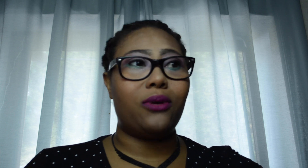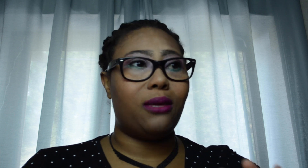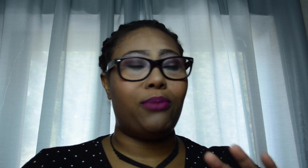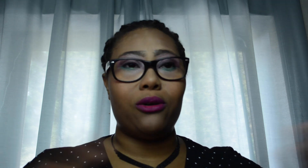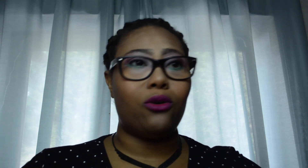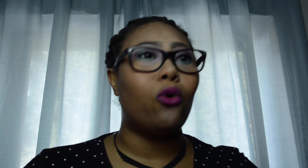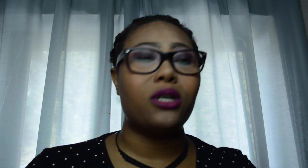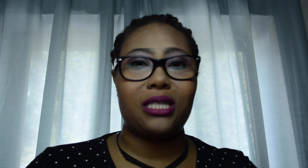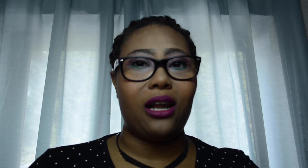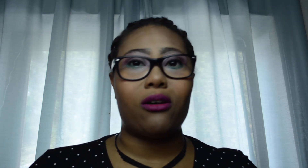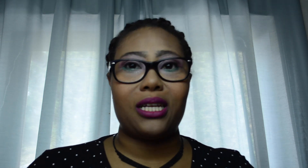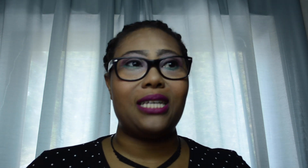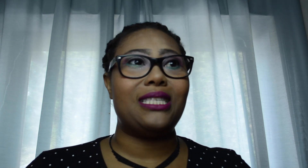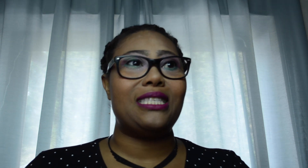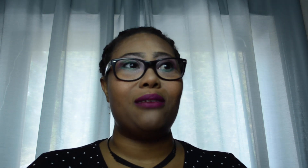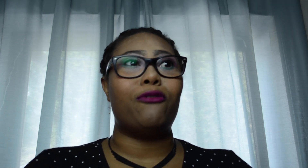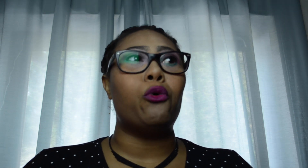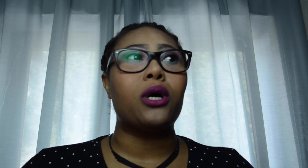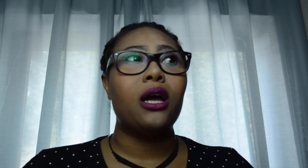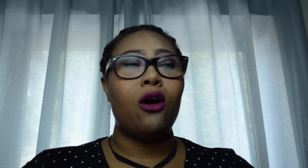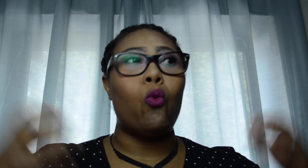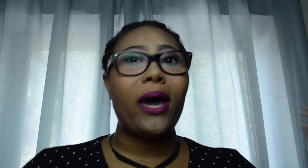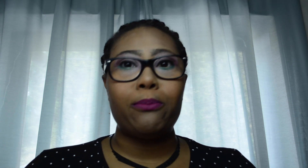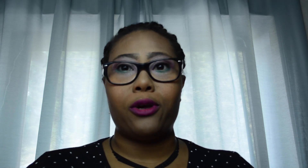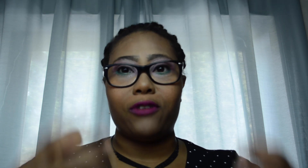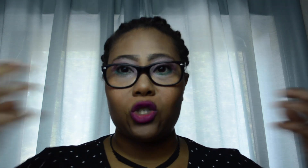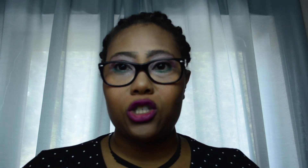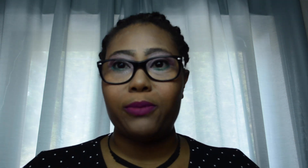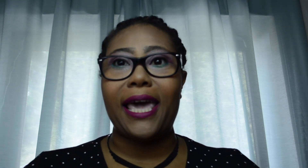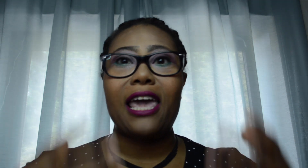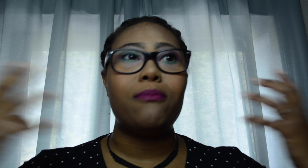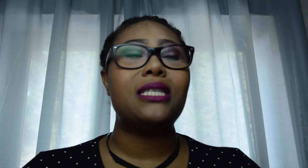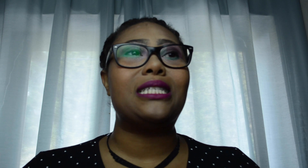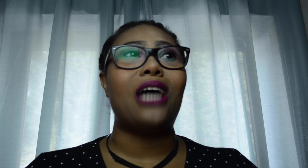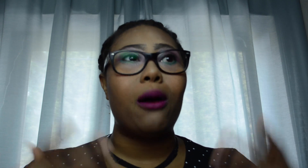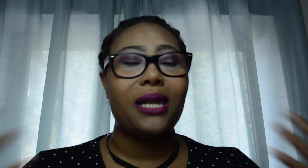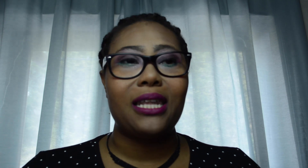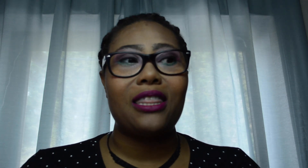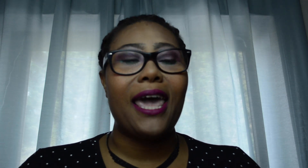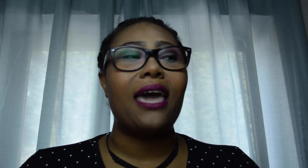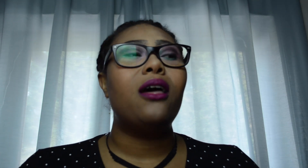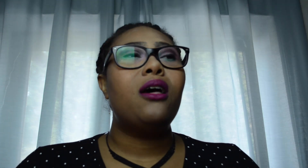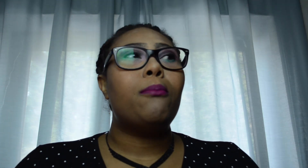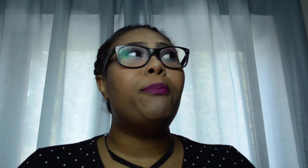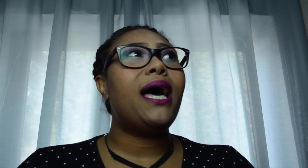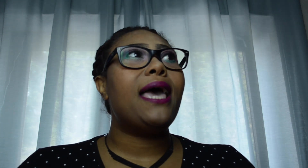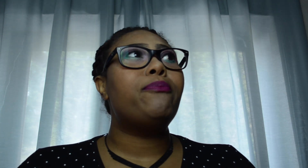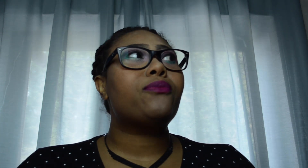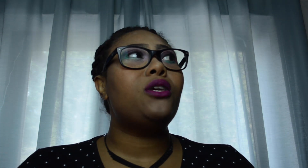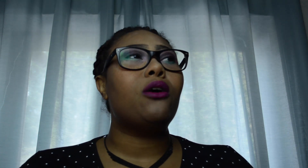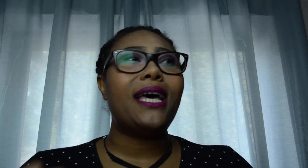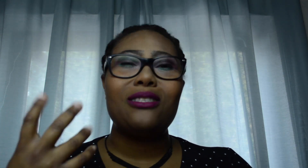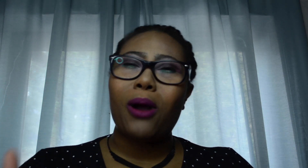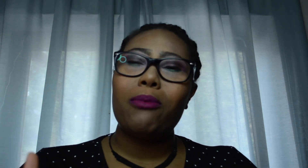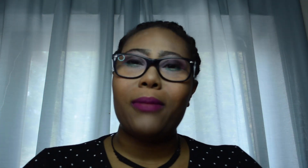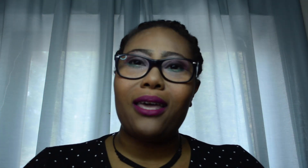know, imperial courts that already existed before white privilege just became this dominated thing. But,